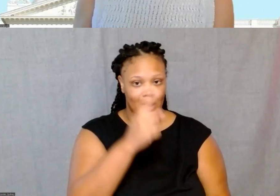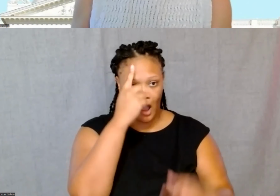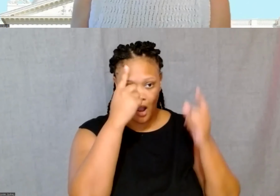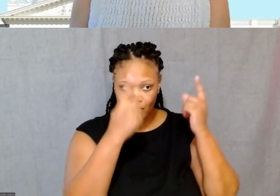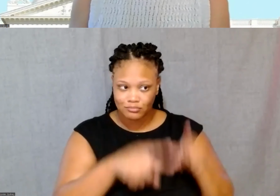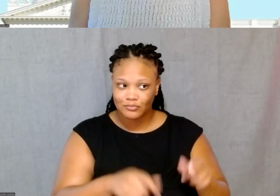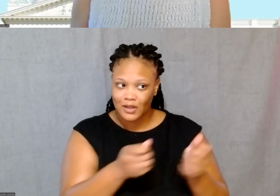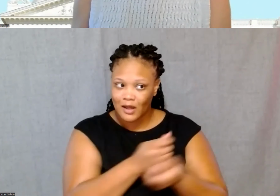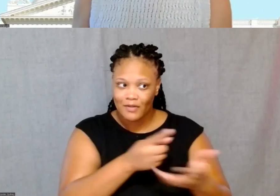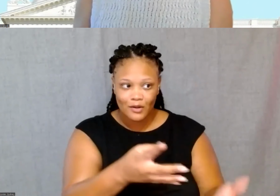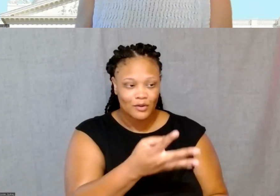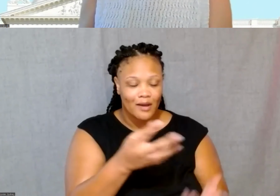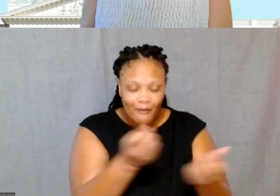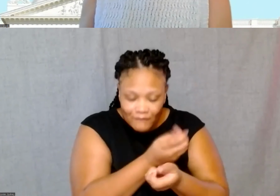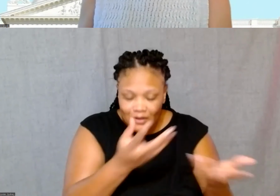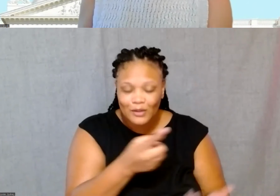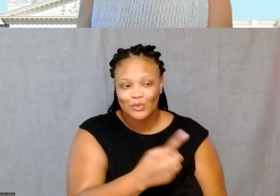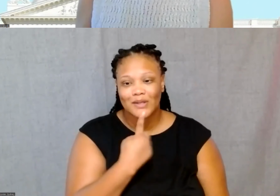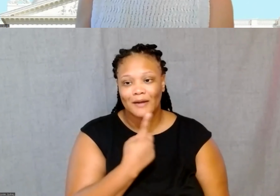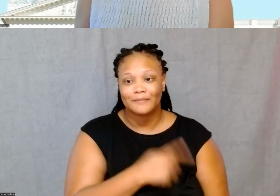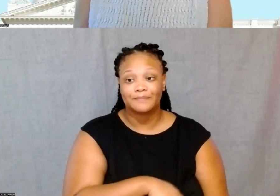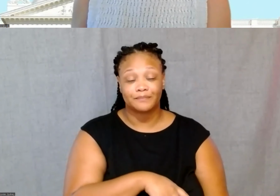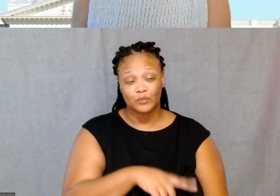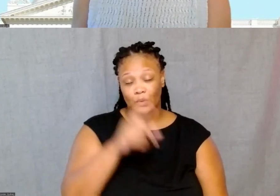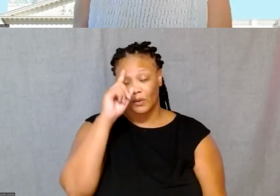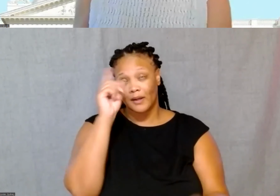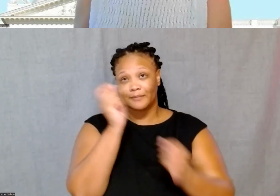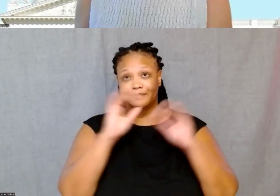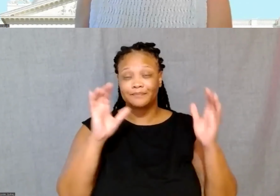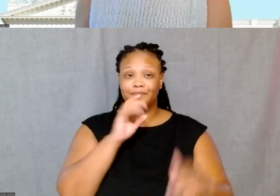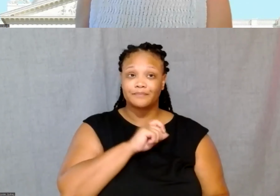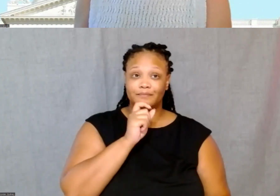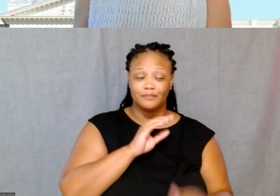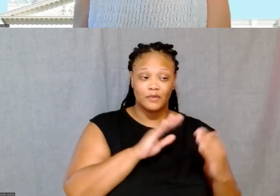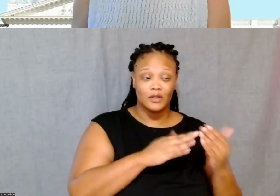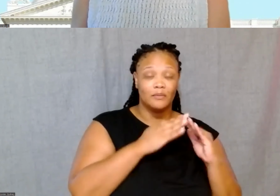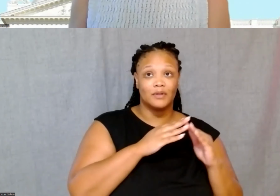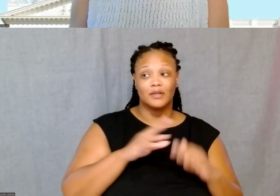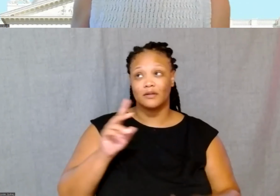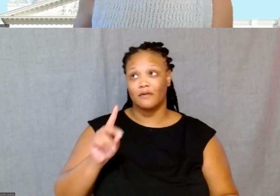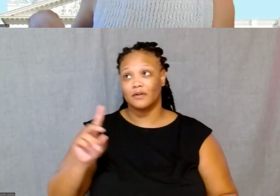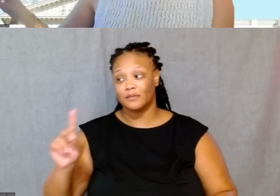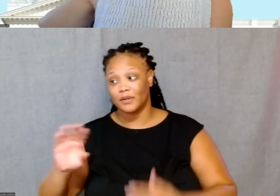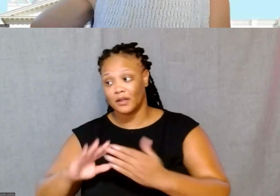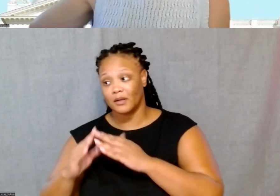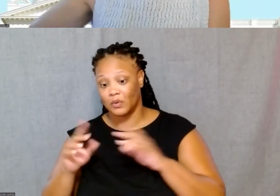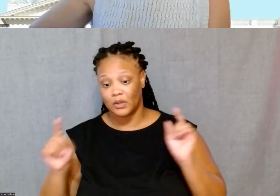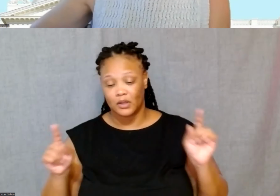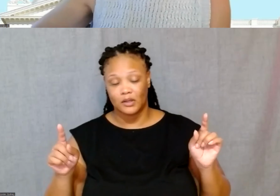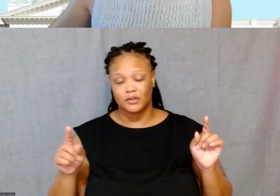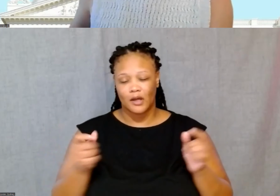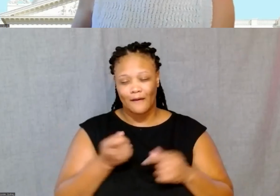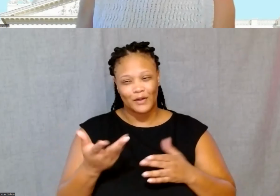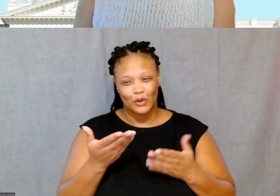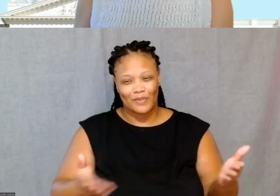that you said. You know, when I think of aging communities and developmental disability communities, a couple things come to mind, which